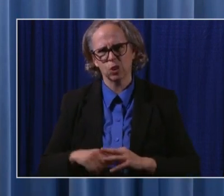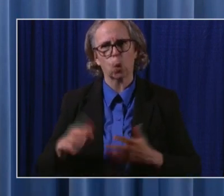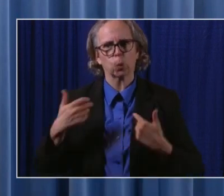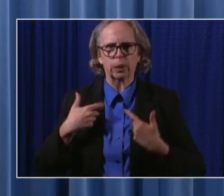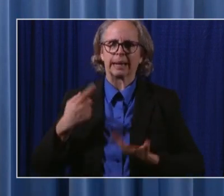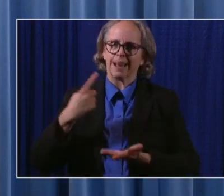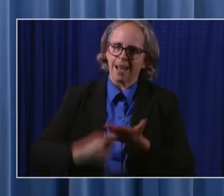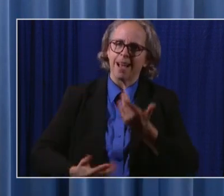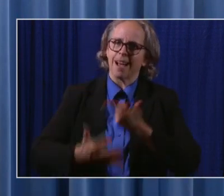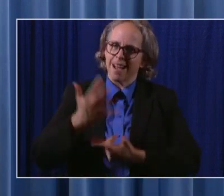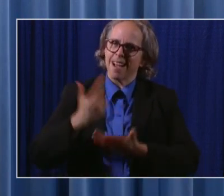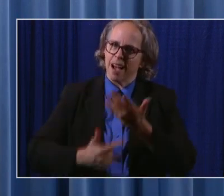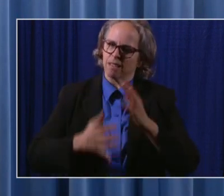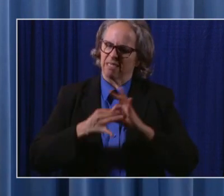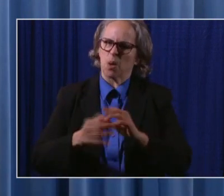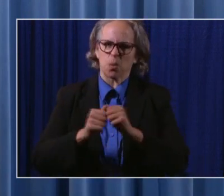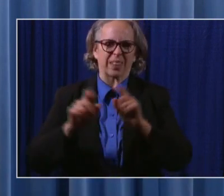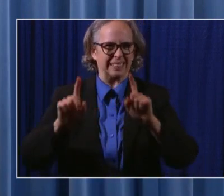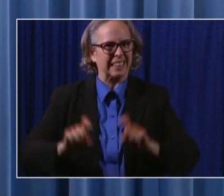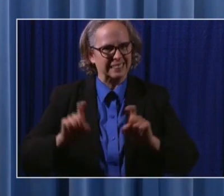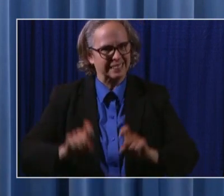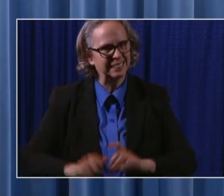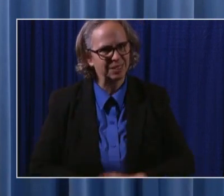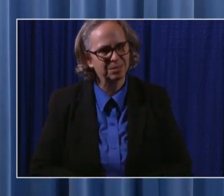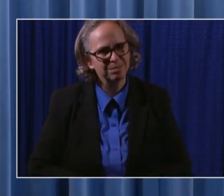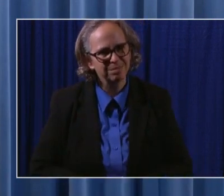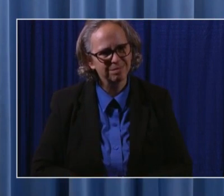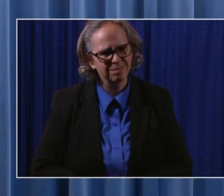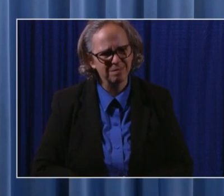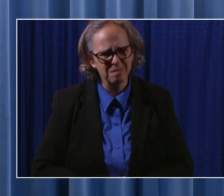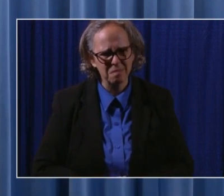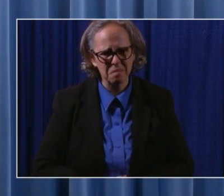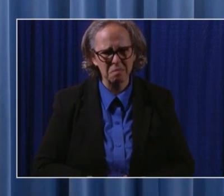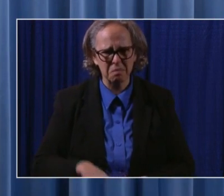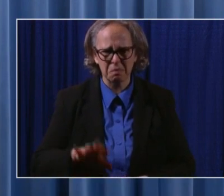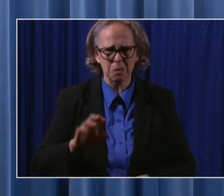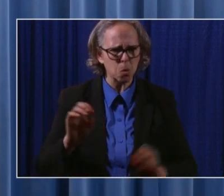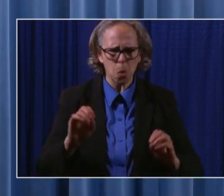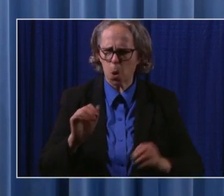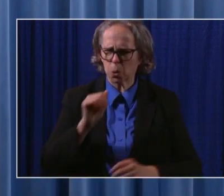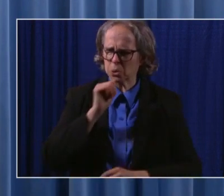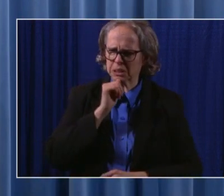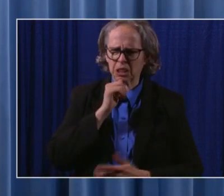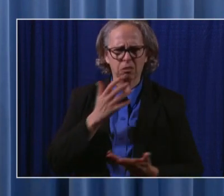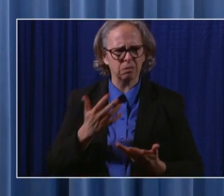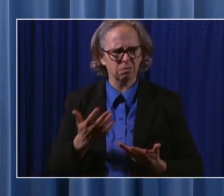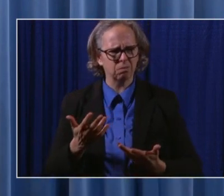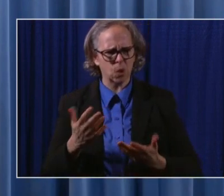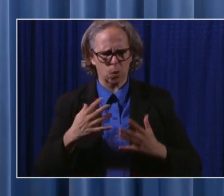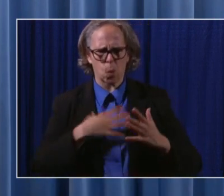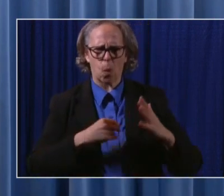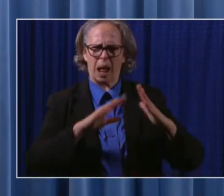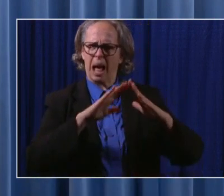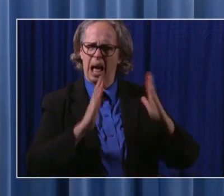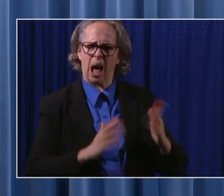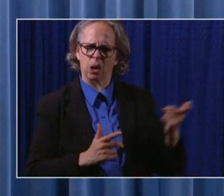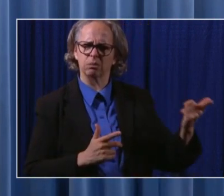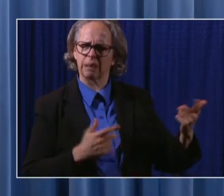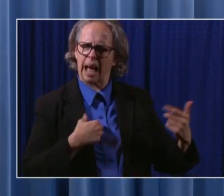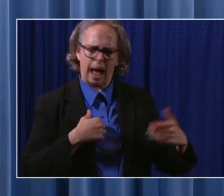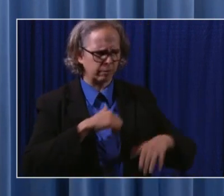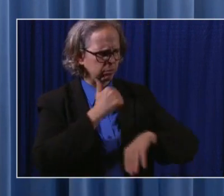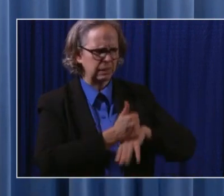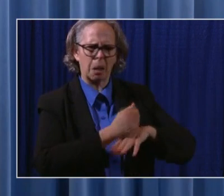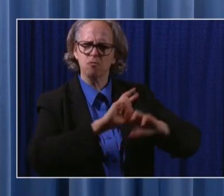testing. You know, I don't think it's any secret. You know, the White House's guidelines have been